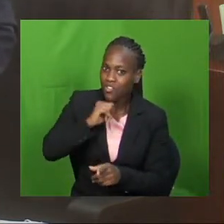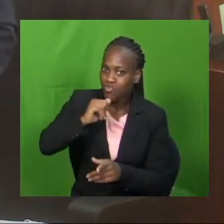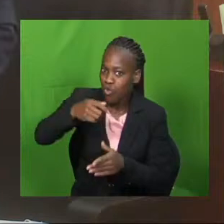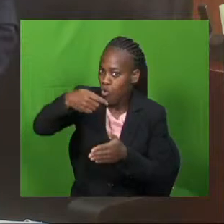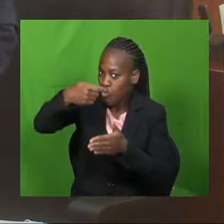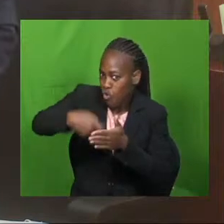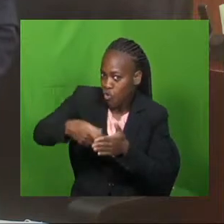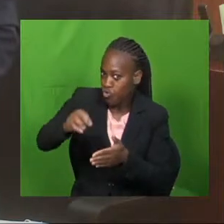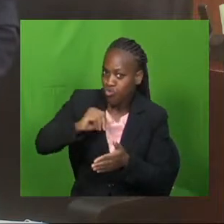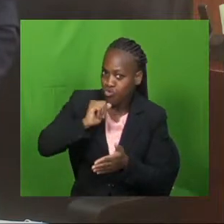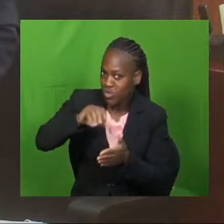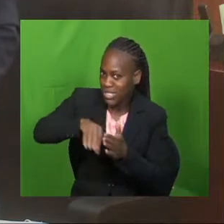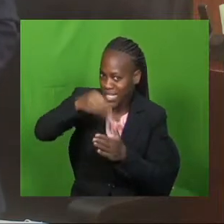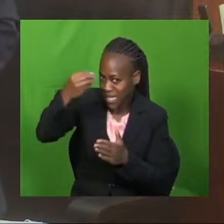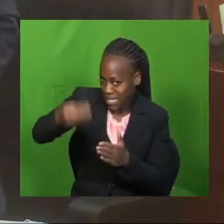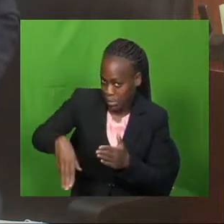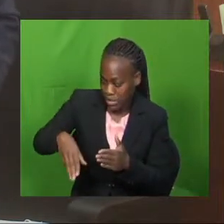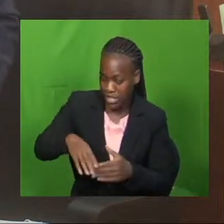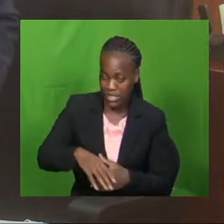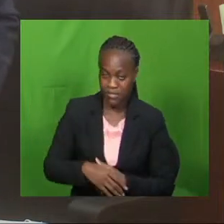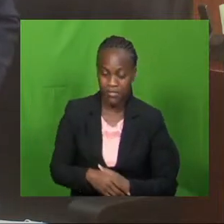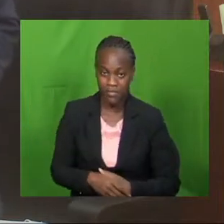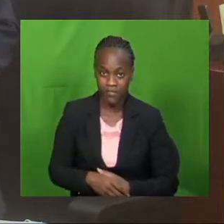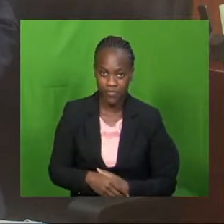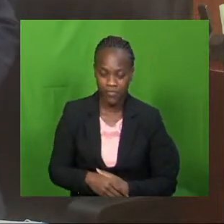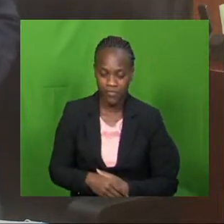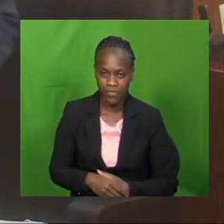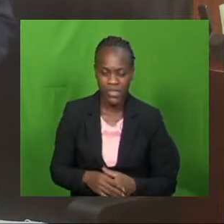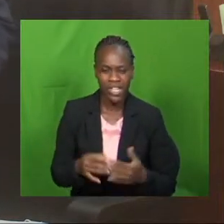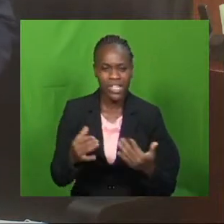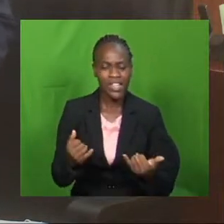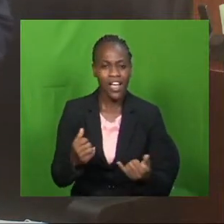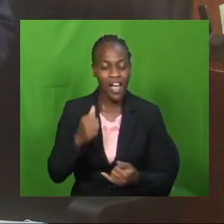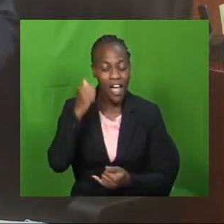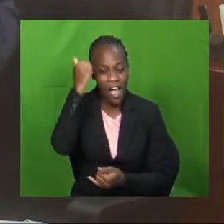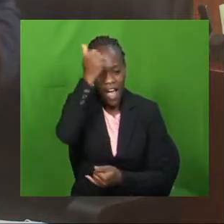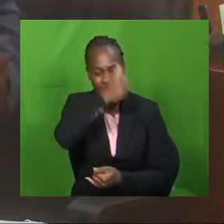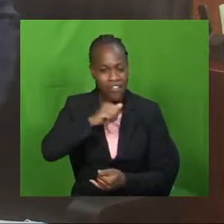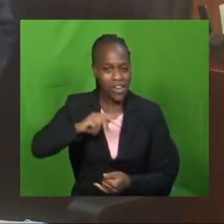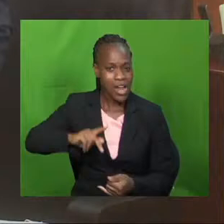Speaker, so what is the role of African parliamentarians and indeed